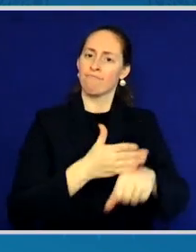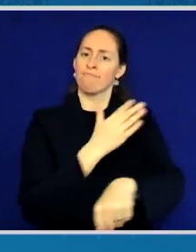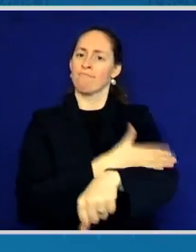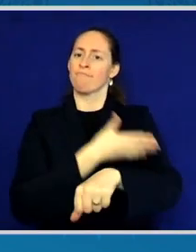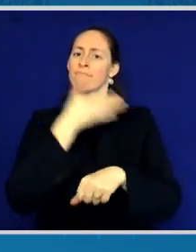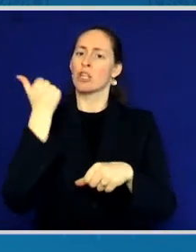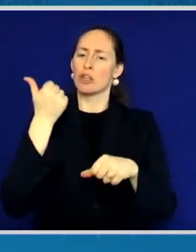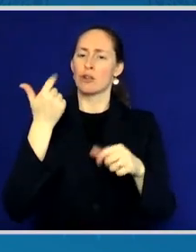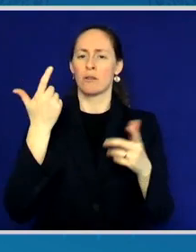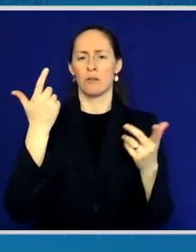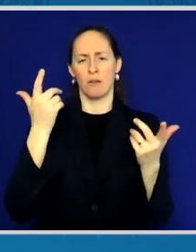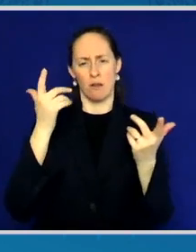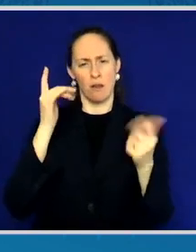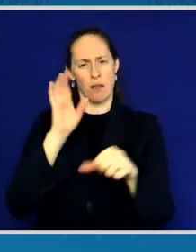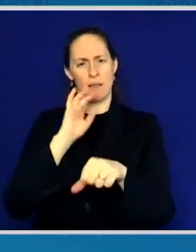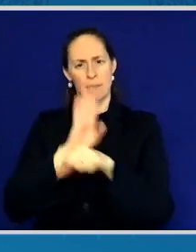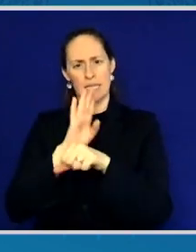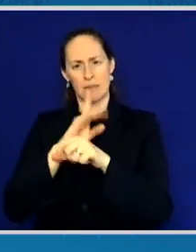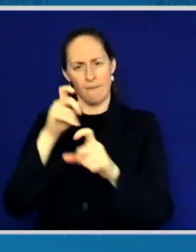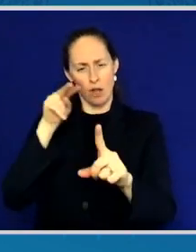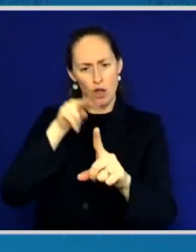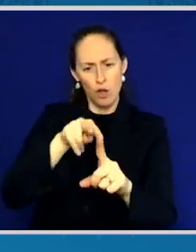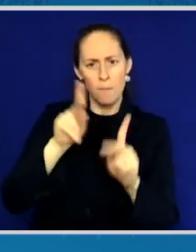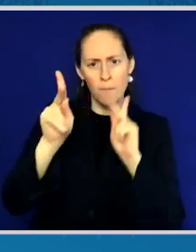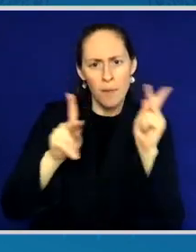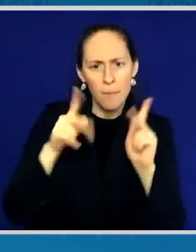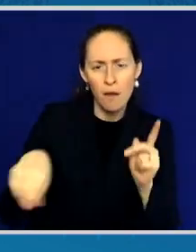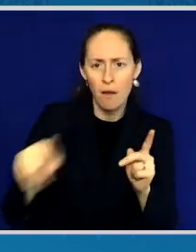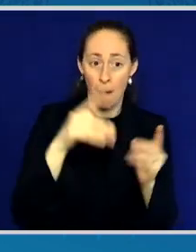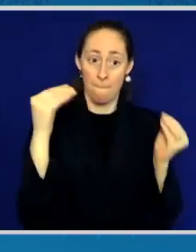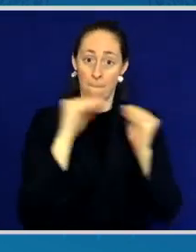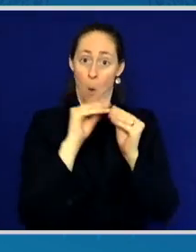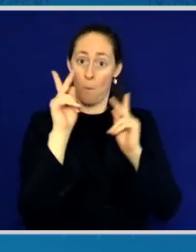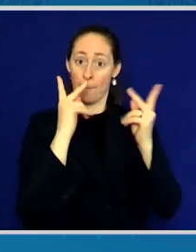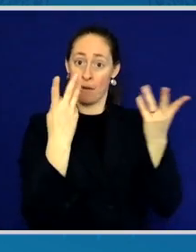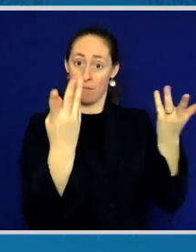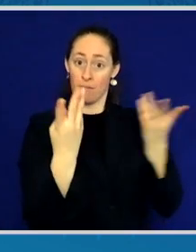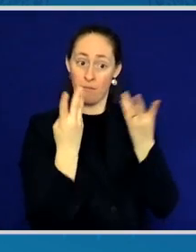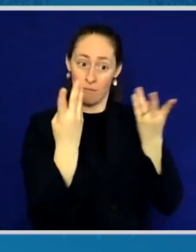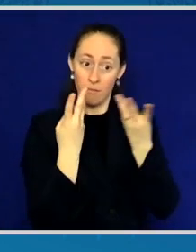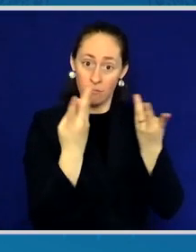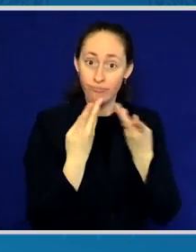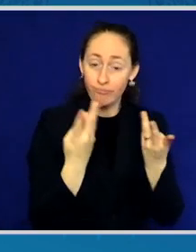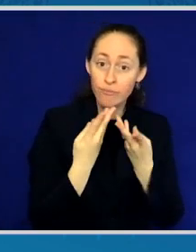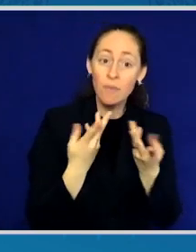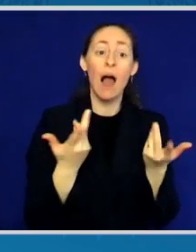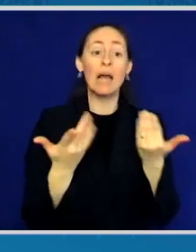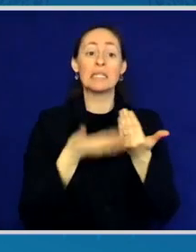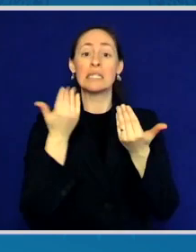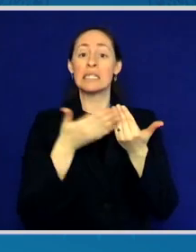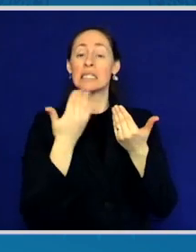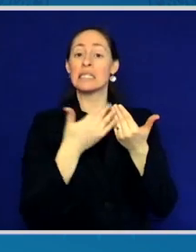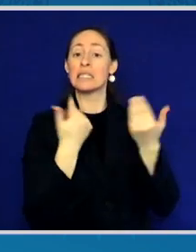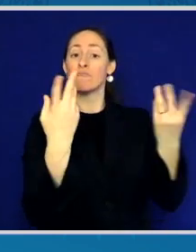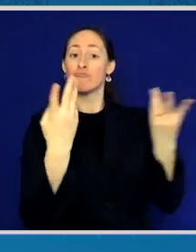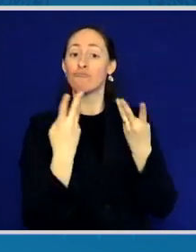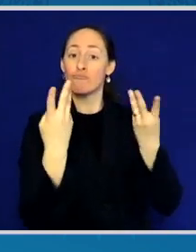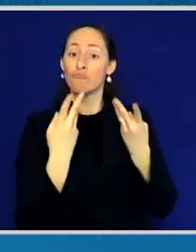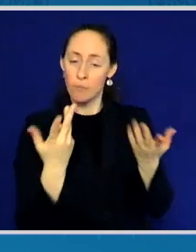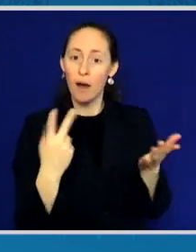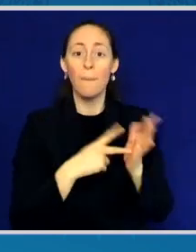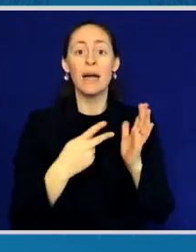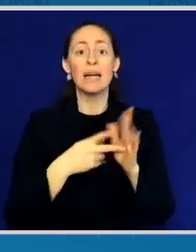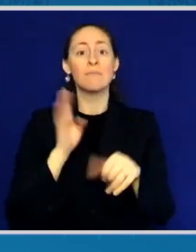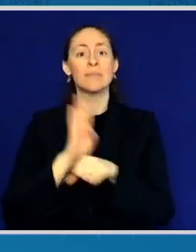that the more access, the more talent who could more easily reach their doors, the more thriving their business can be. But